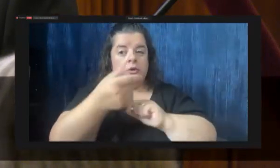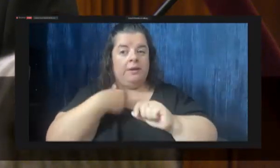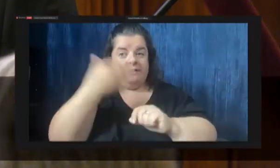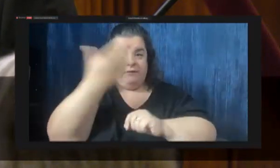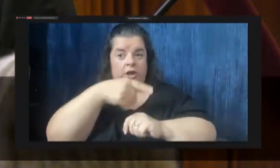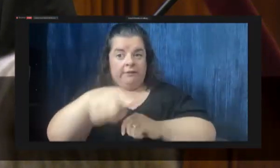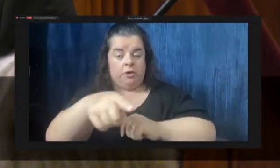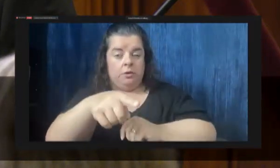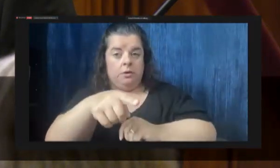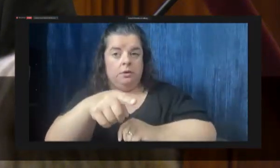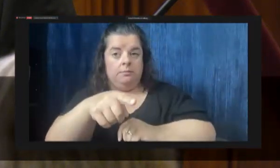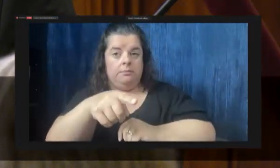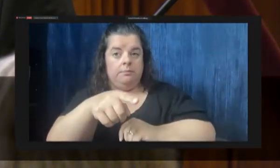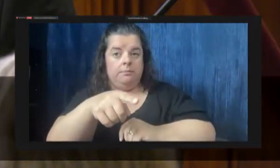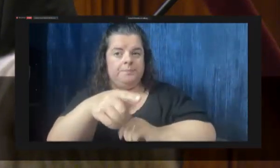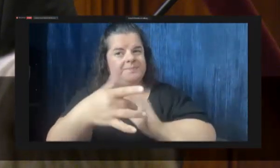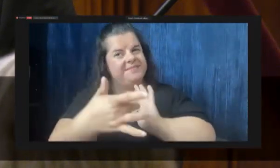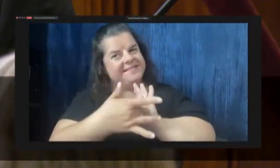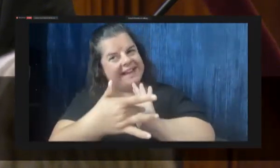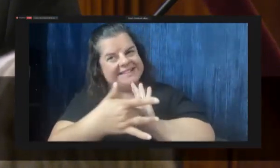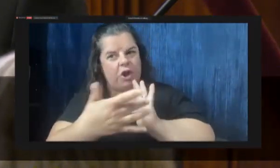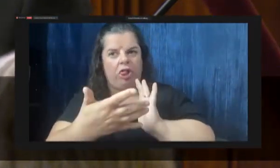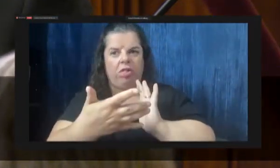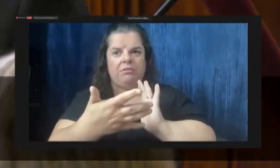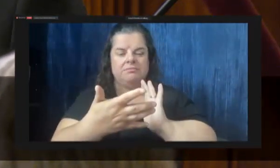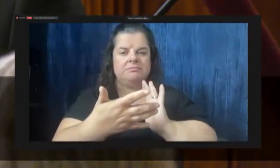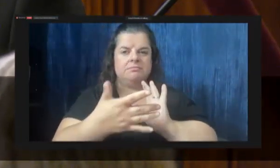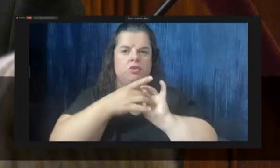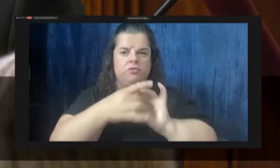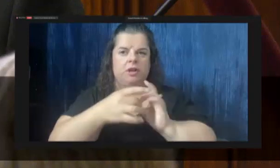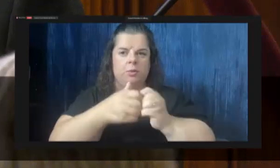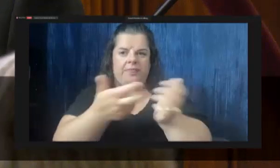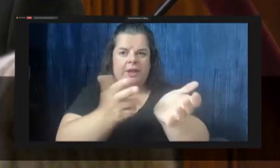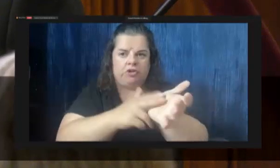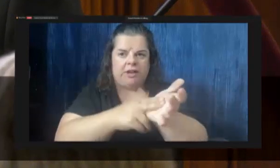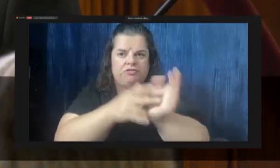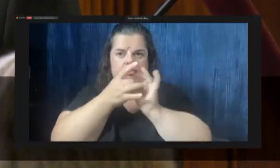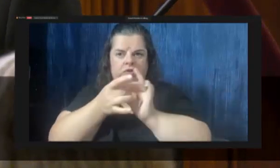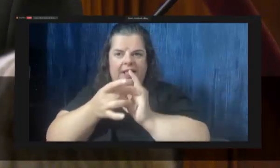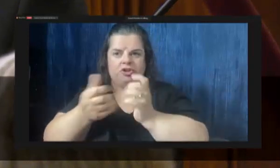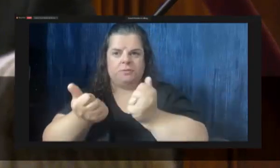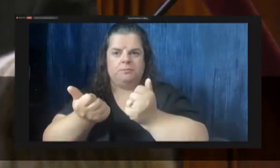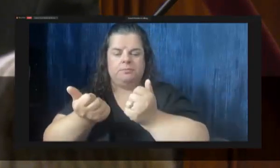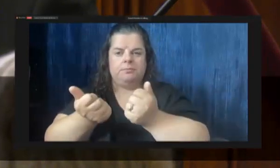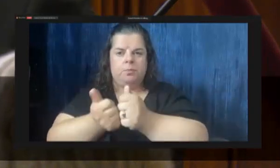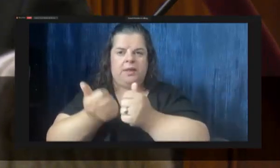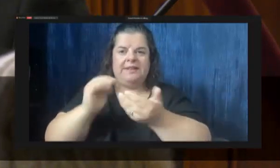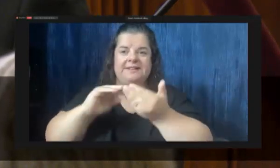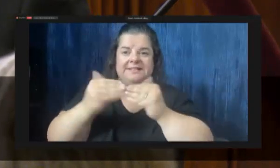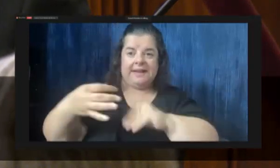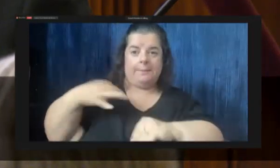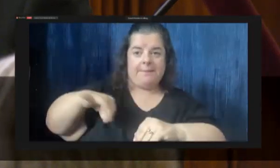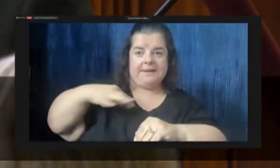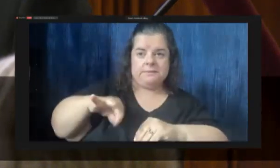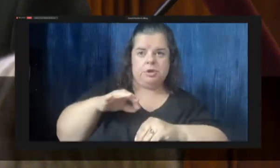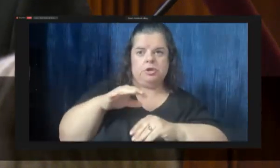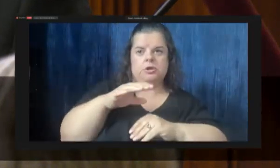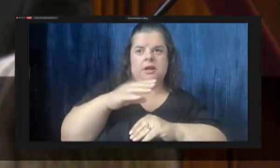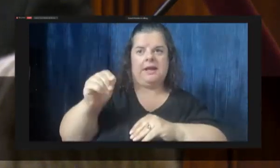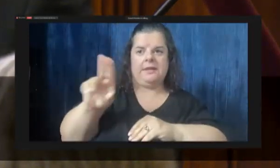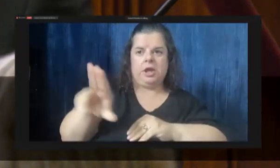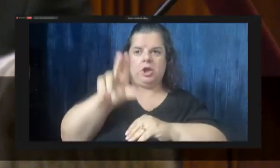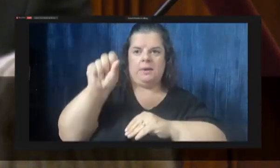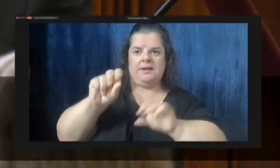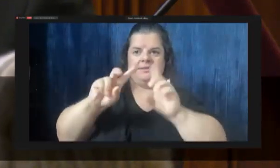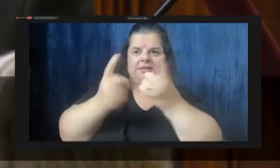are technical in nature regarding the contractual relationship between the City of Pittsburgh and the United States Department